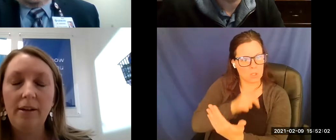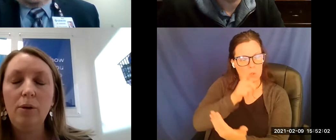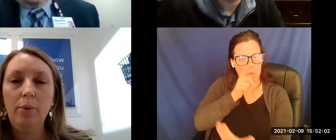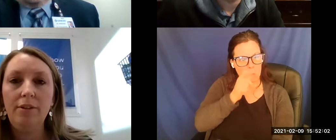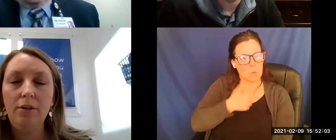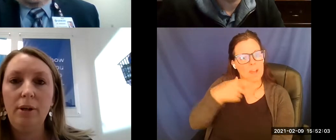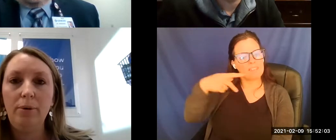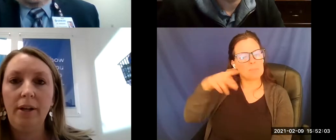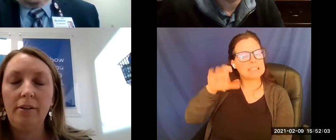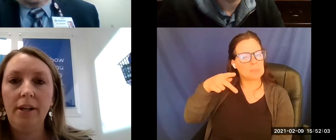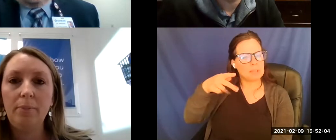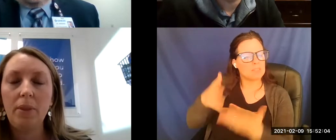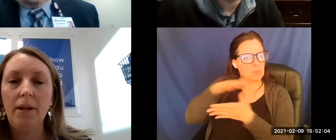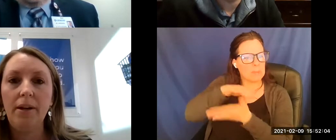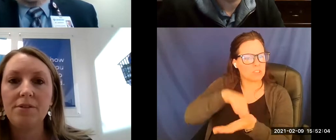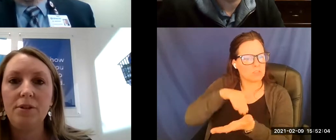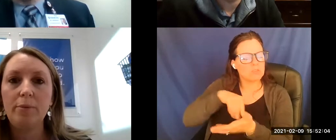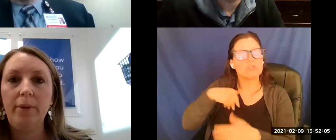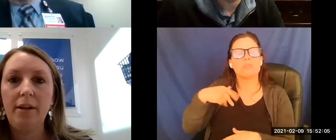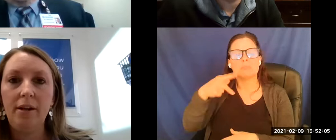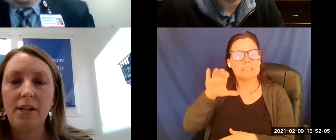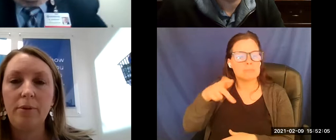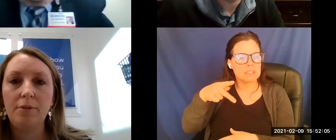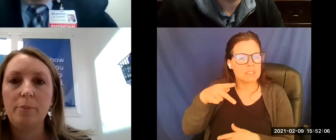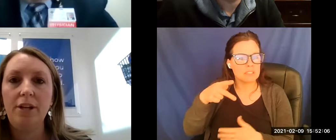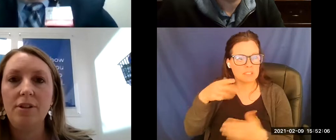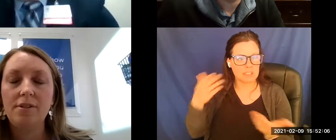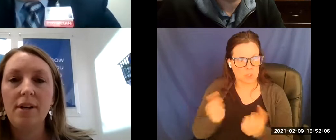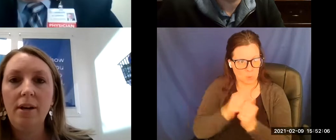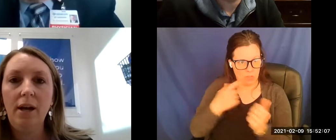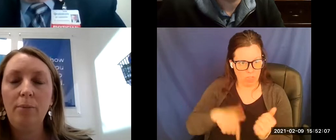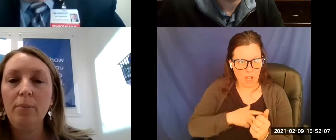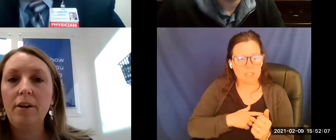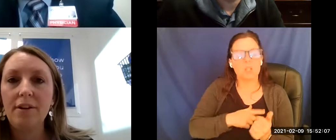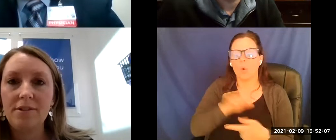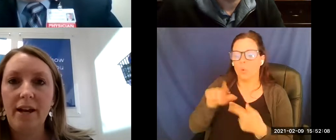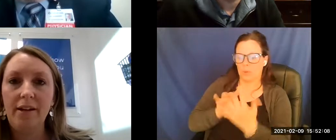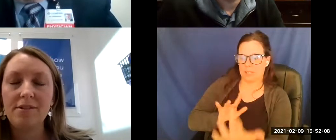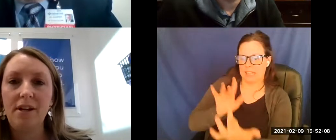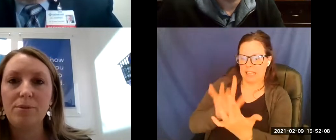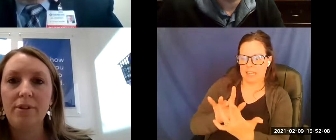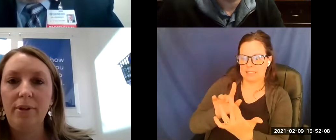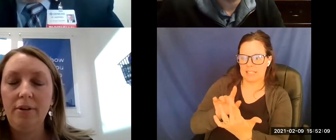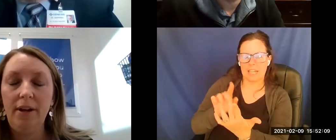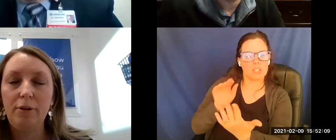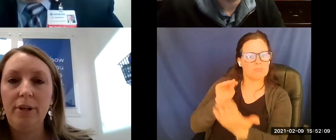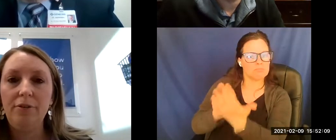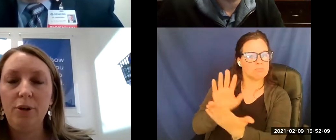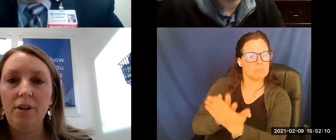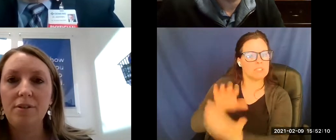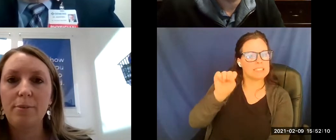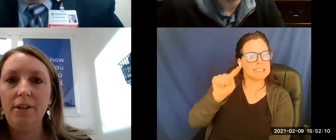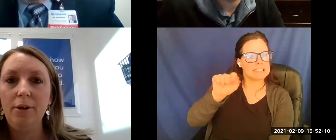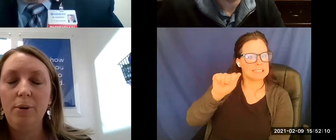PCP with UnityPoint Clinic. And as soon as we make contact with those patients, we mark their status so that we don't have repeat